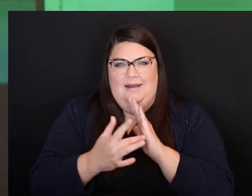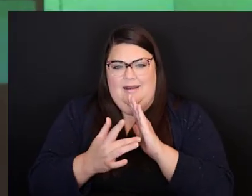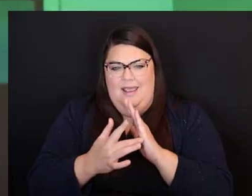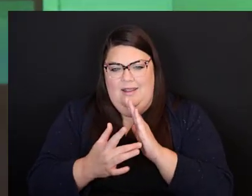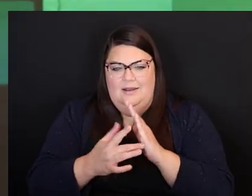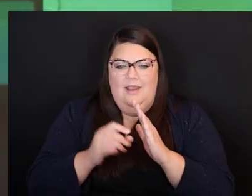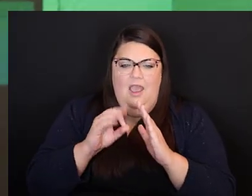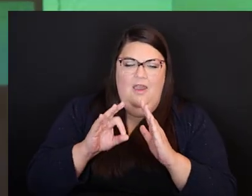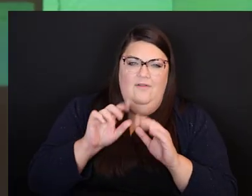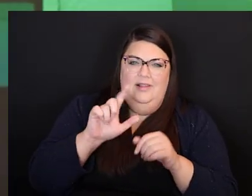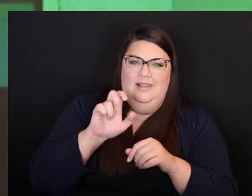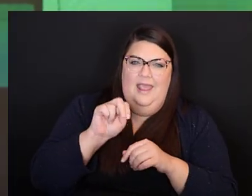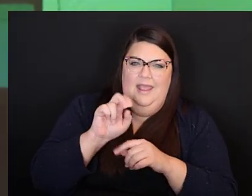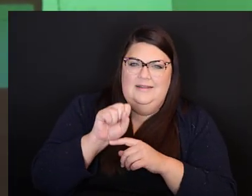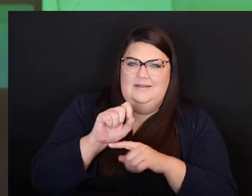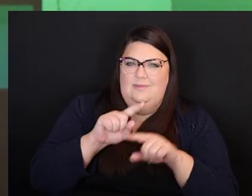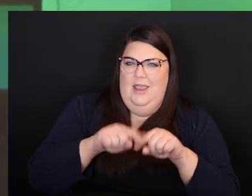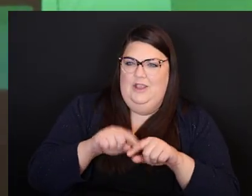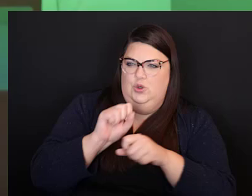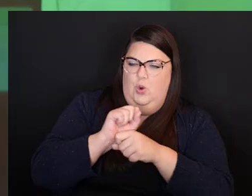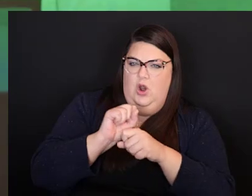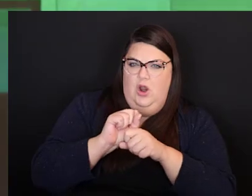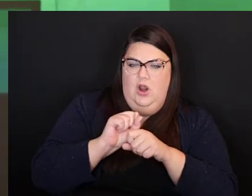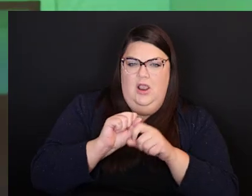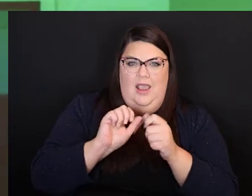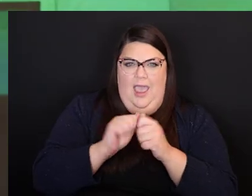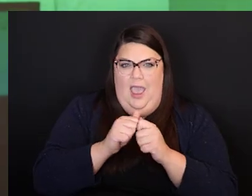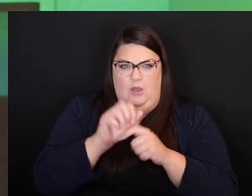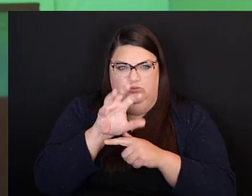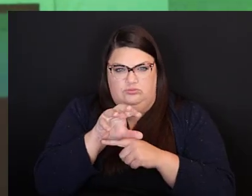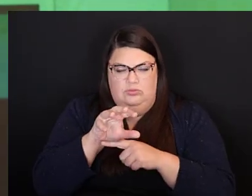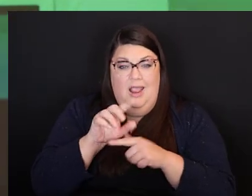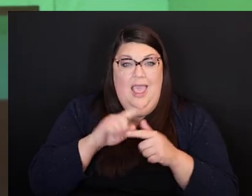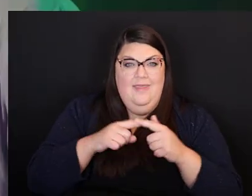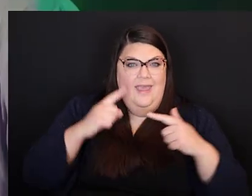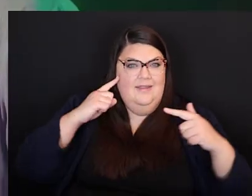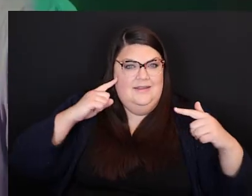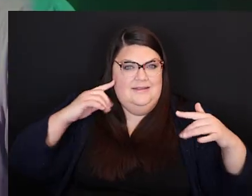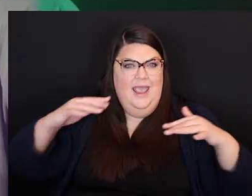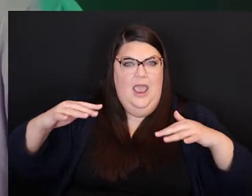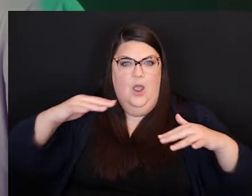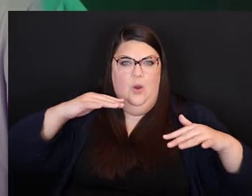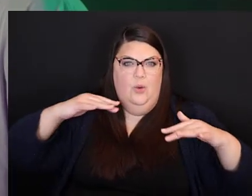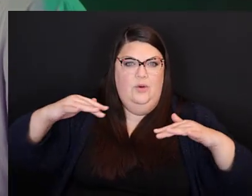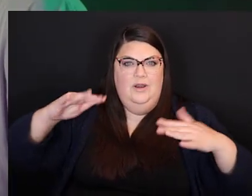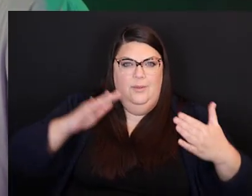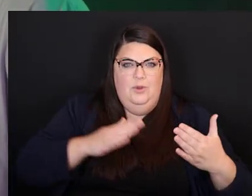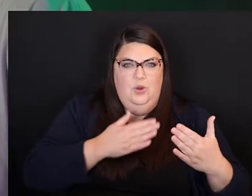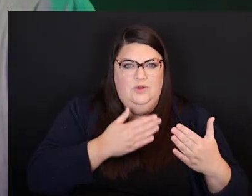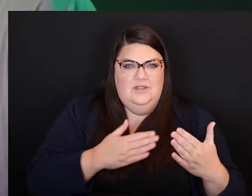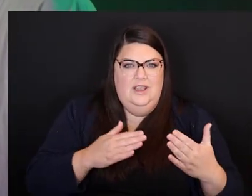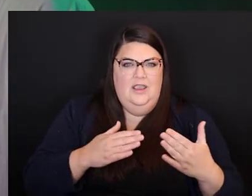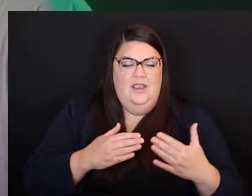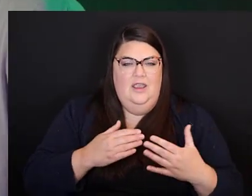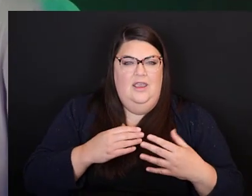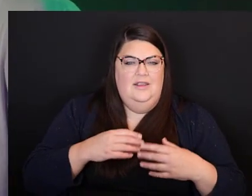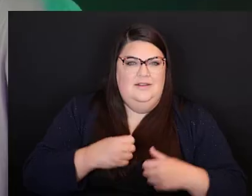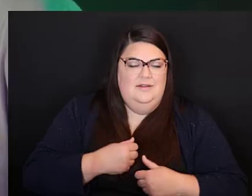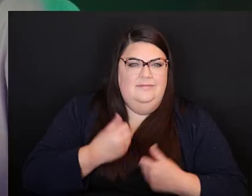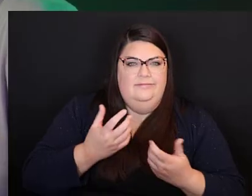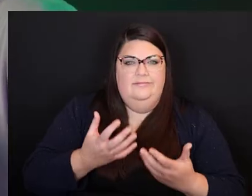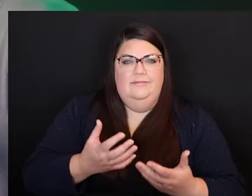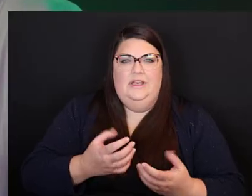the technicalities of lens-based work. But then the sound and music is what offers a kind of